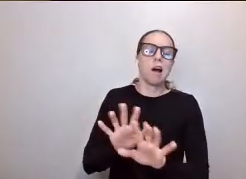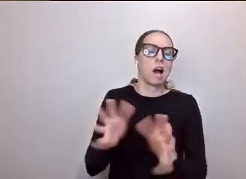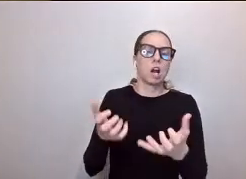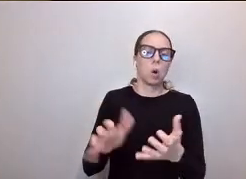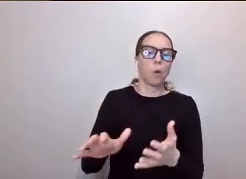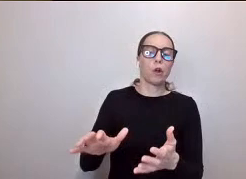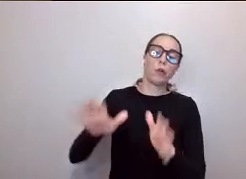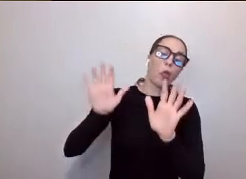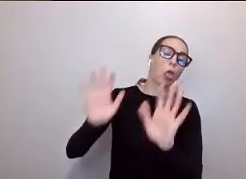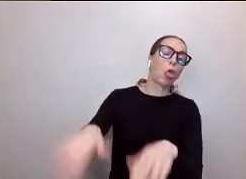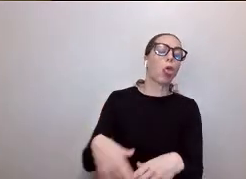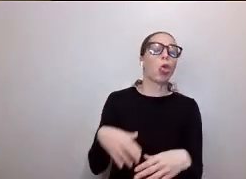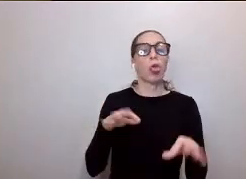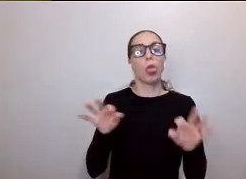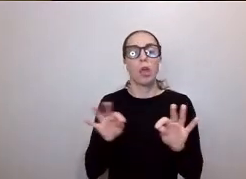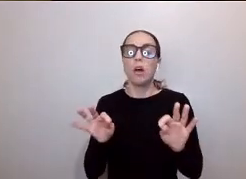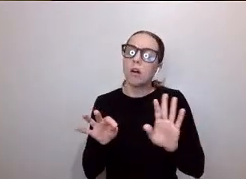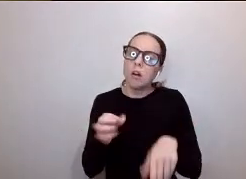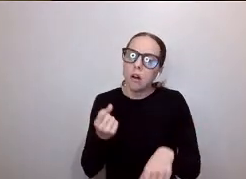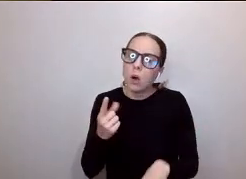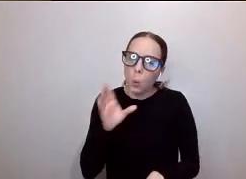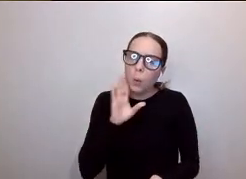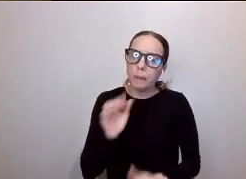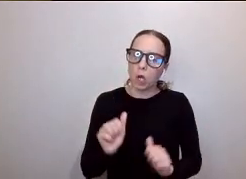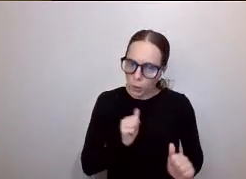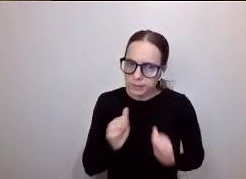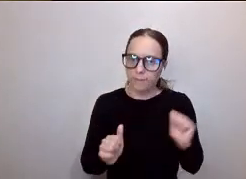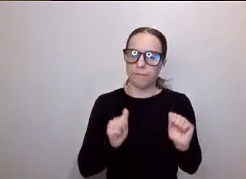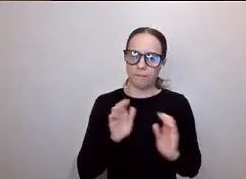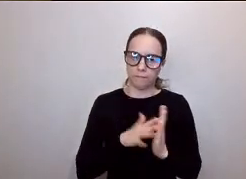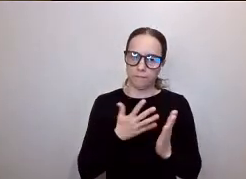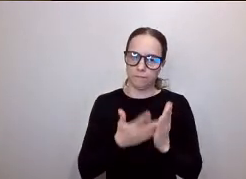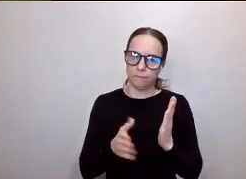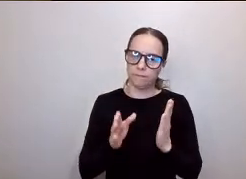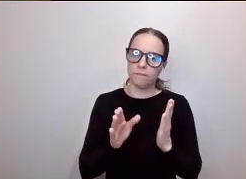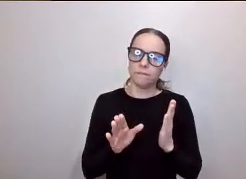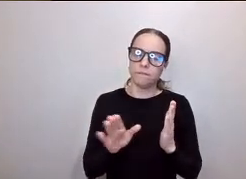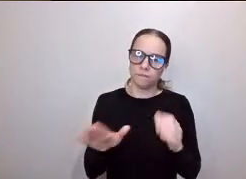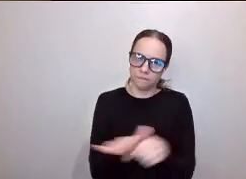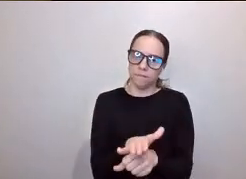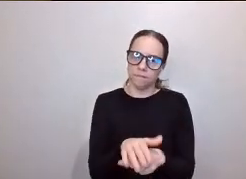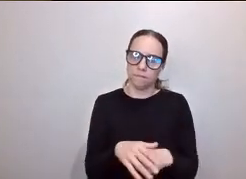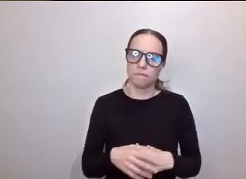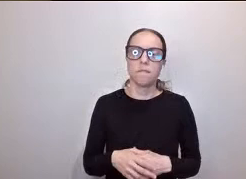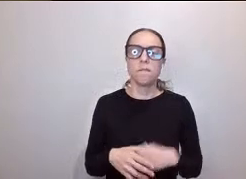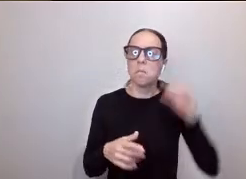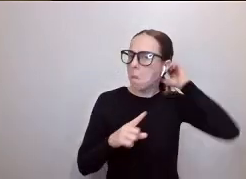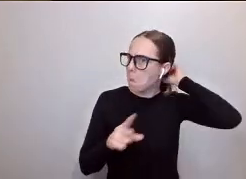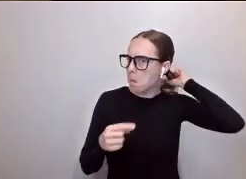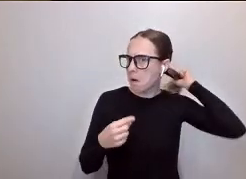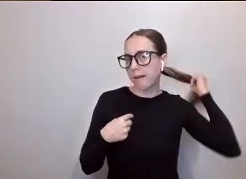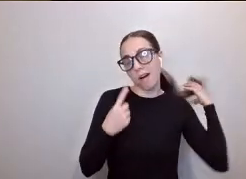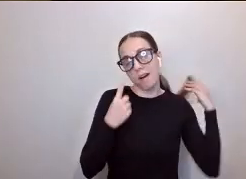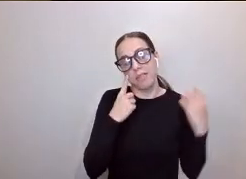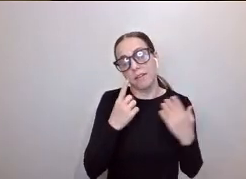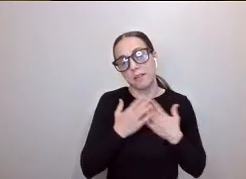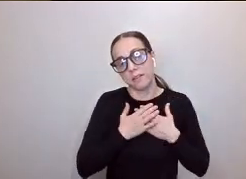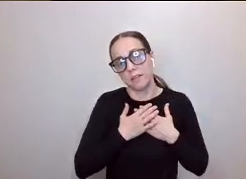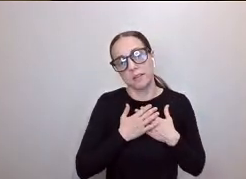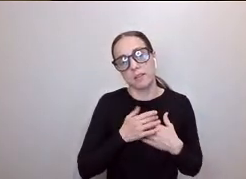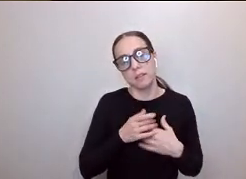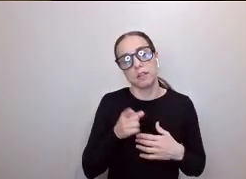schedule, but we do have what I think is she's an awesome commander in our training